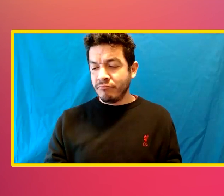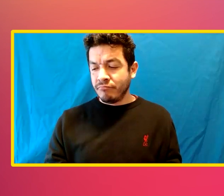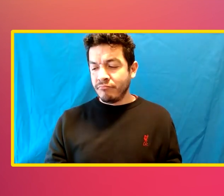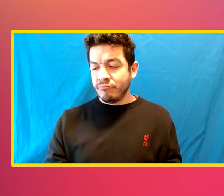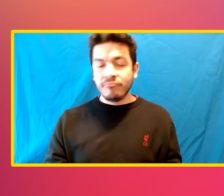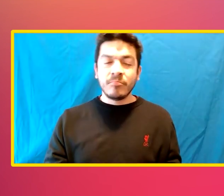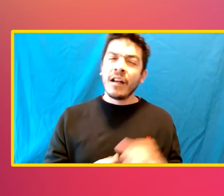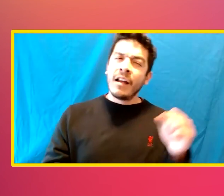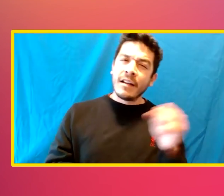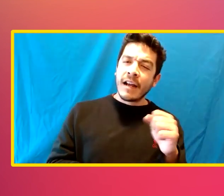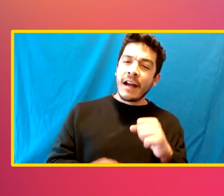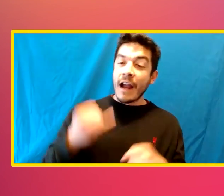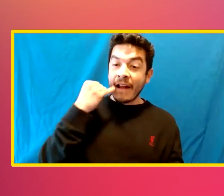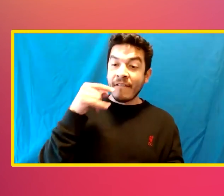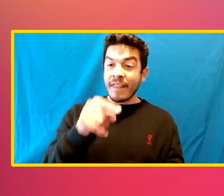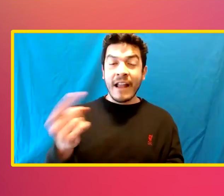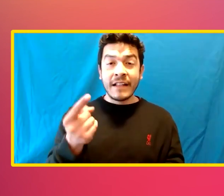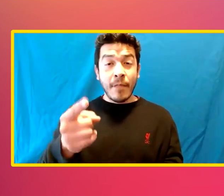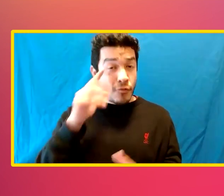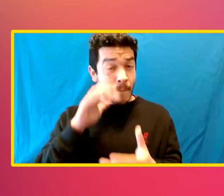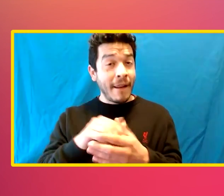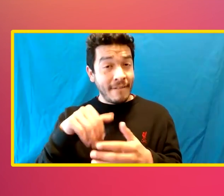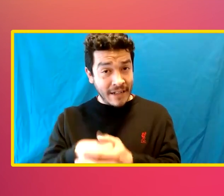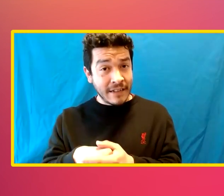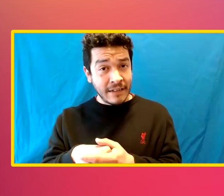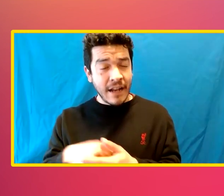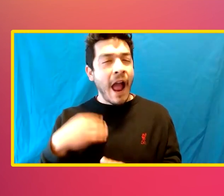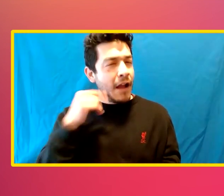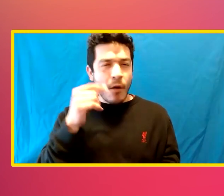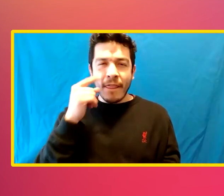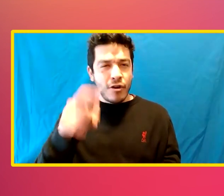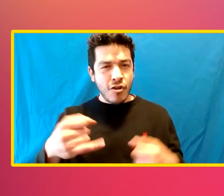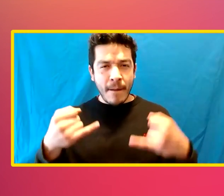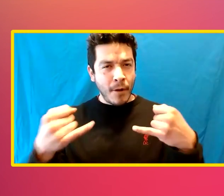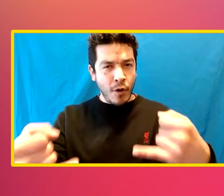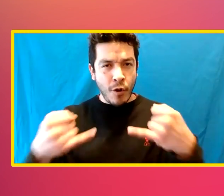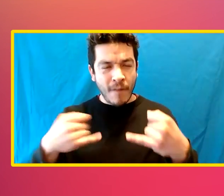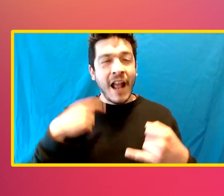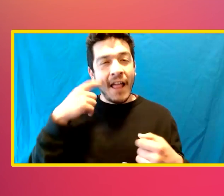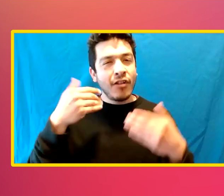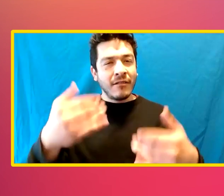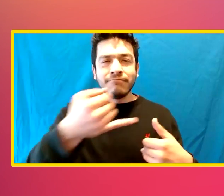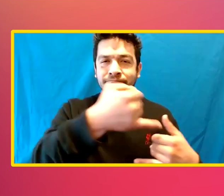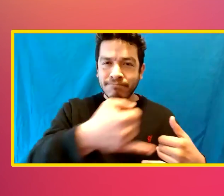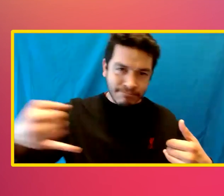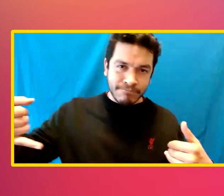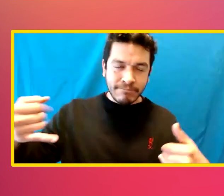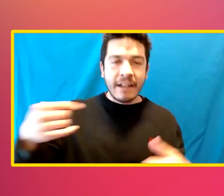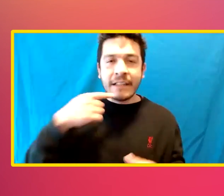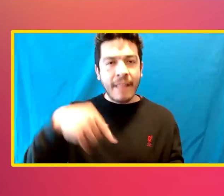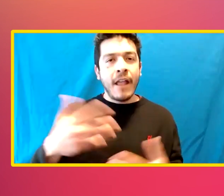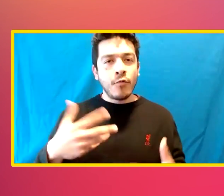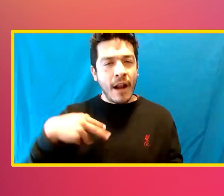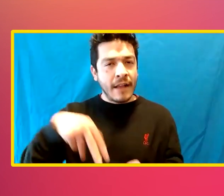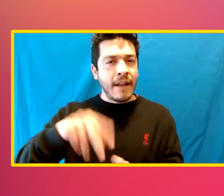Yeah, I don't. If this is something you believe in, I don't think you should move the line. I think you should draw a line in the sand and say, this is what we